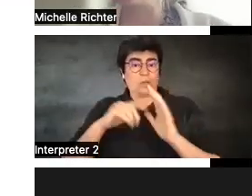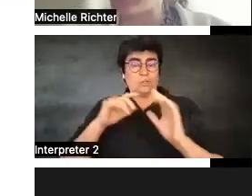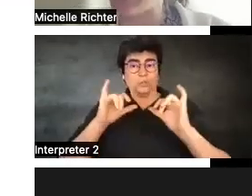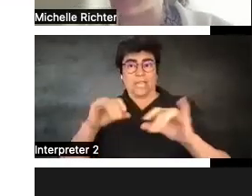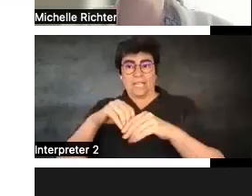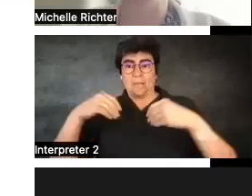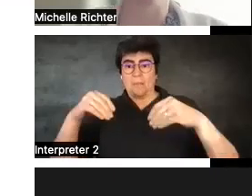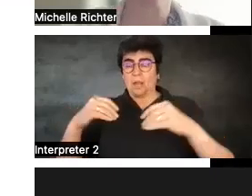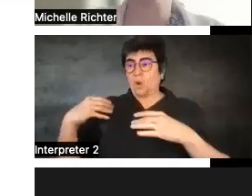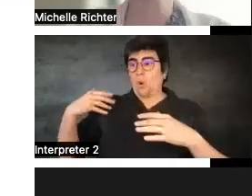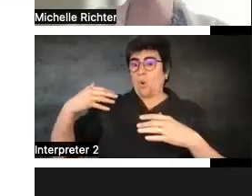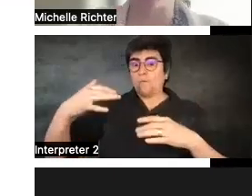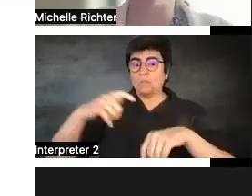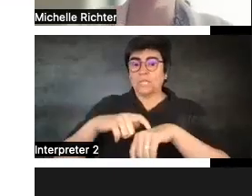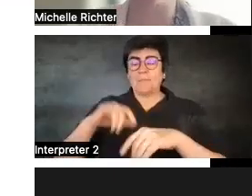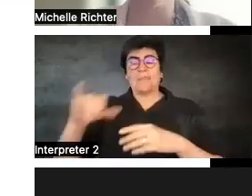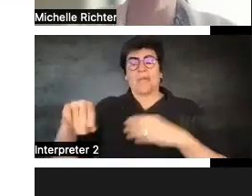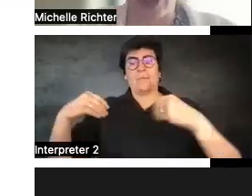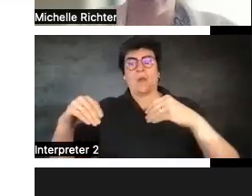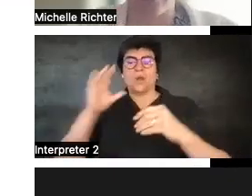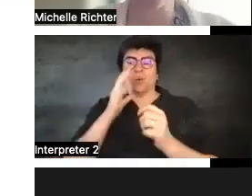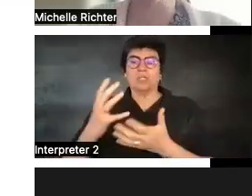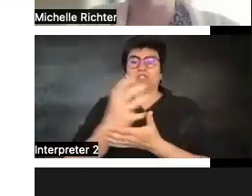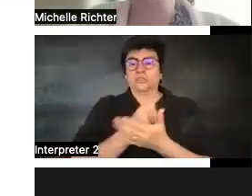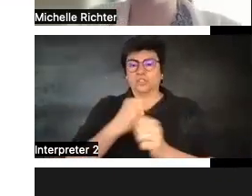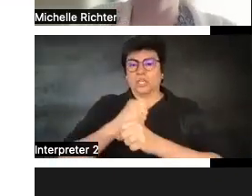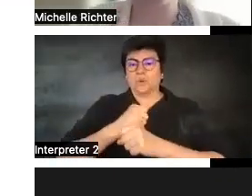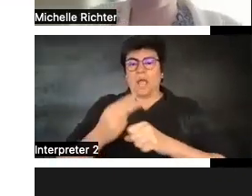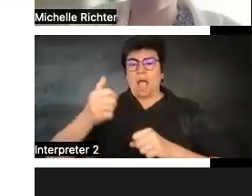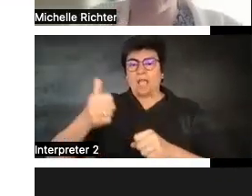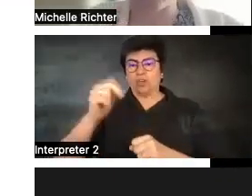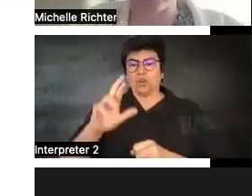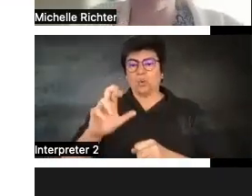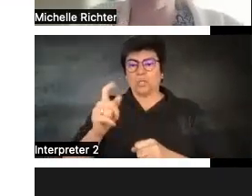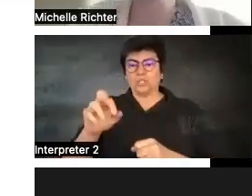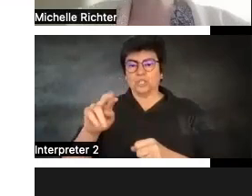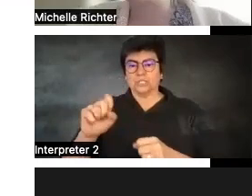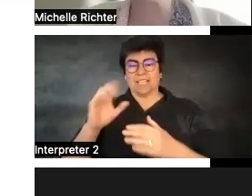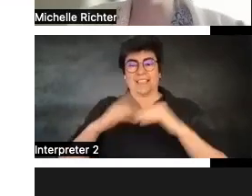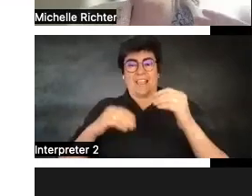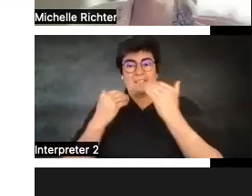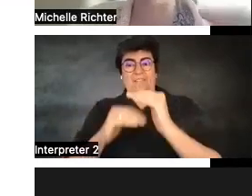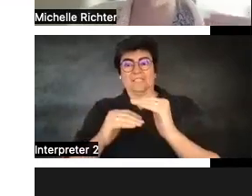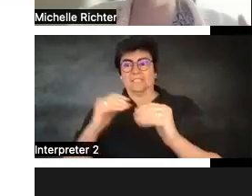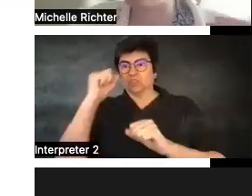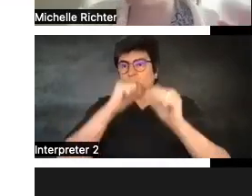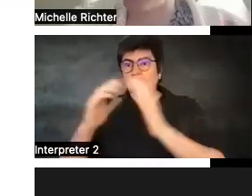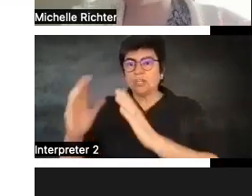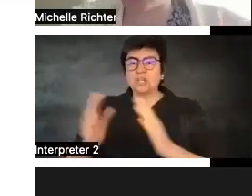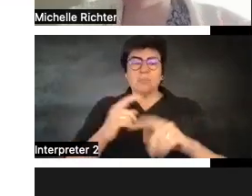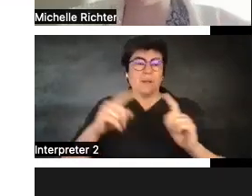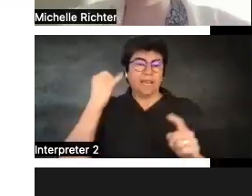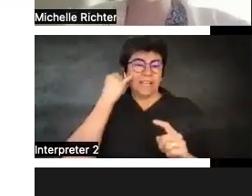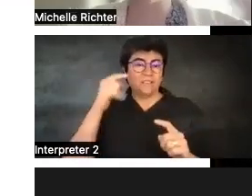over time, the market will generate higher returns than a fixed strategy. But if you're